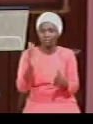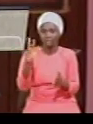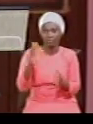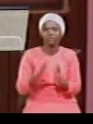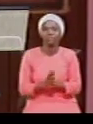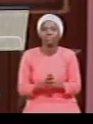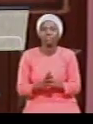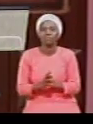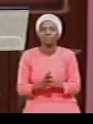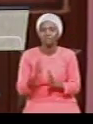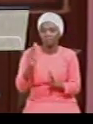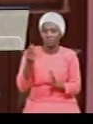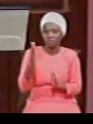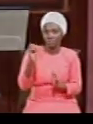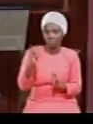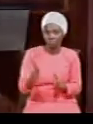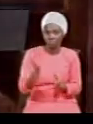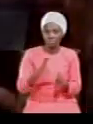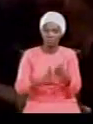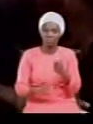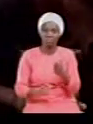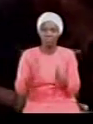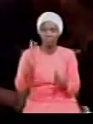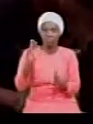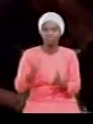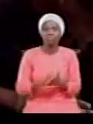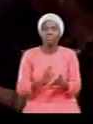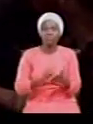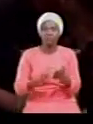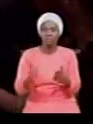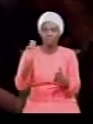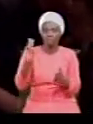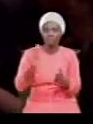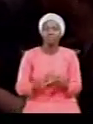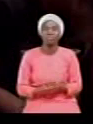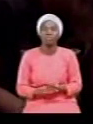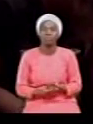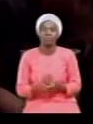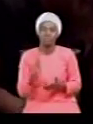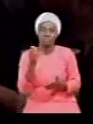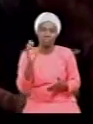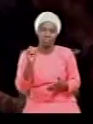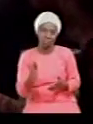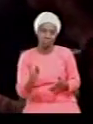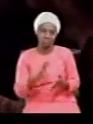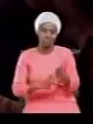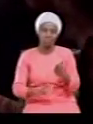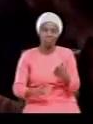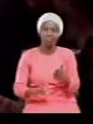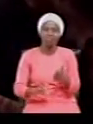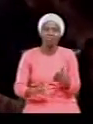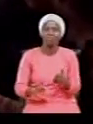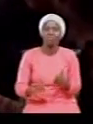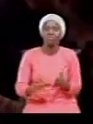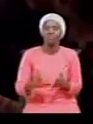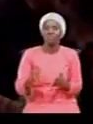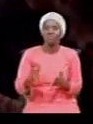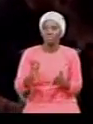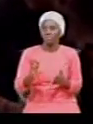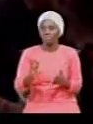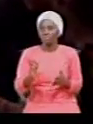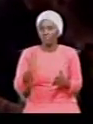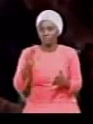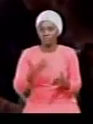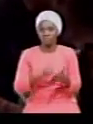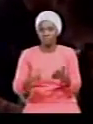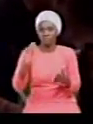of 2 Corinthians, verse 7. 2 Corinthians, verse 7.